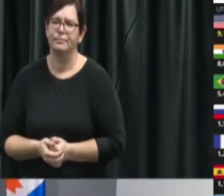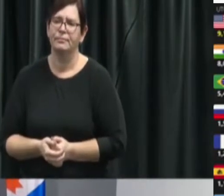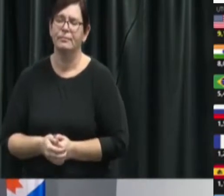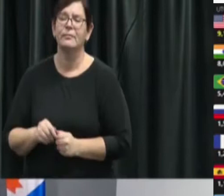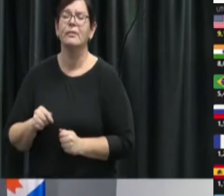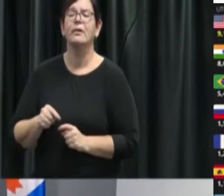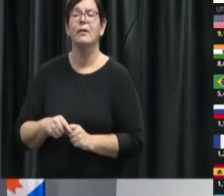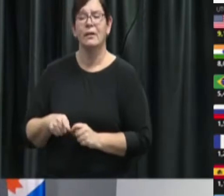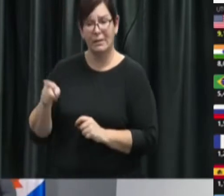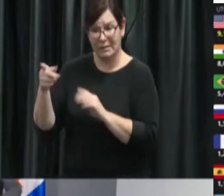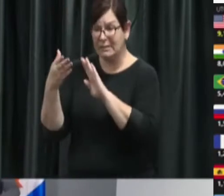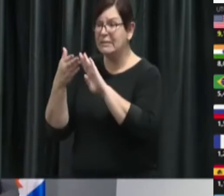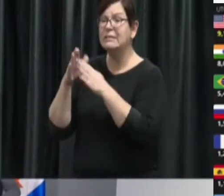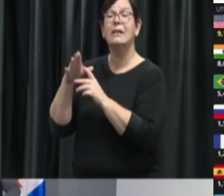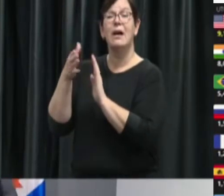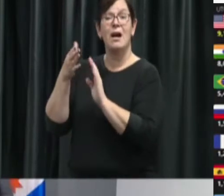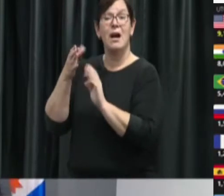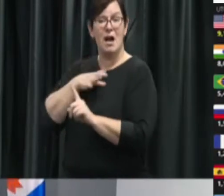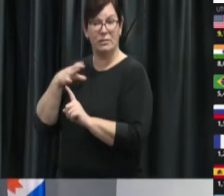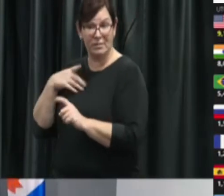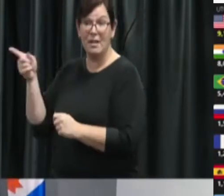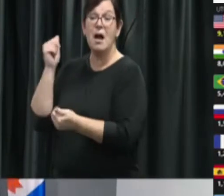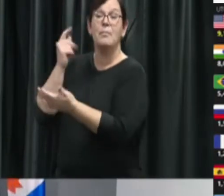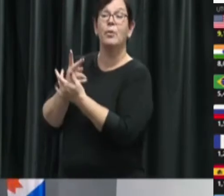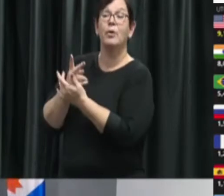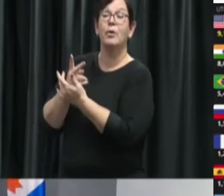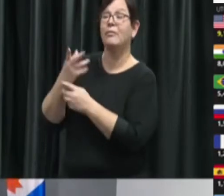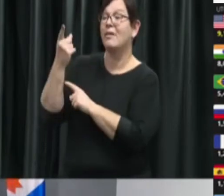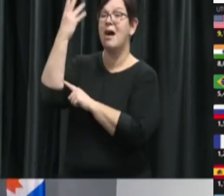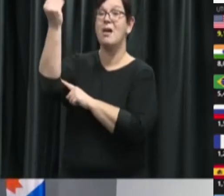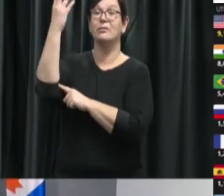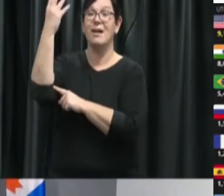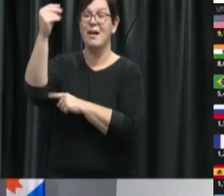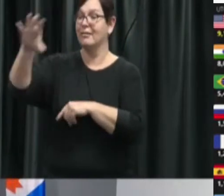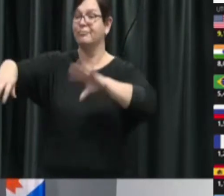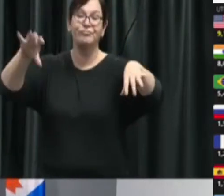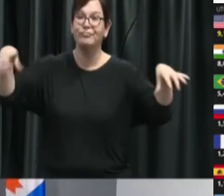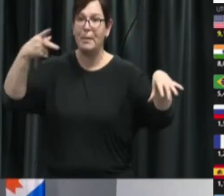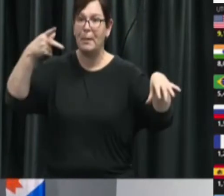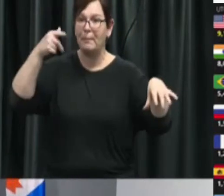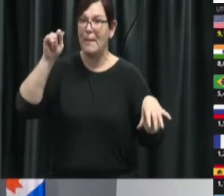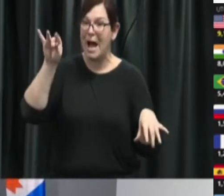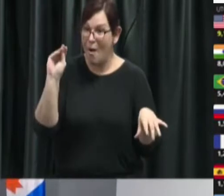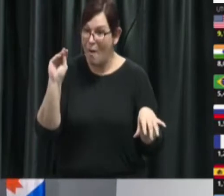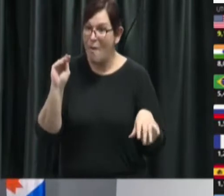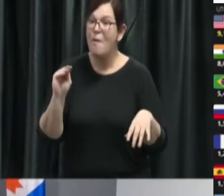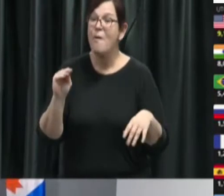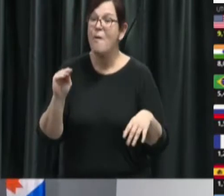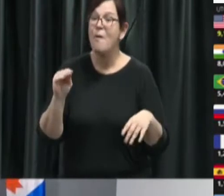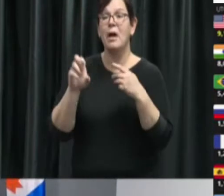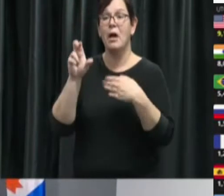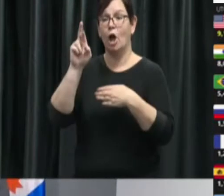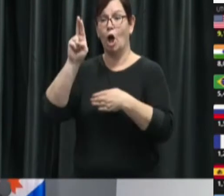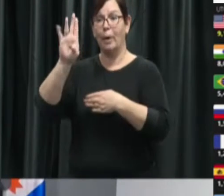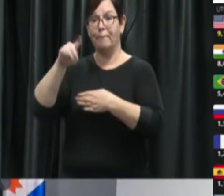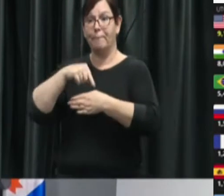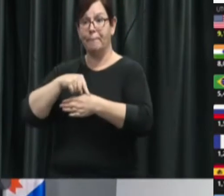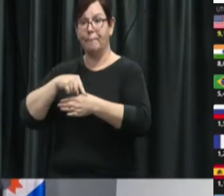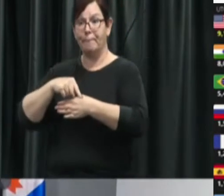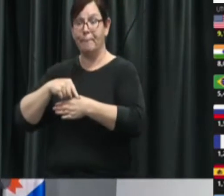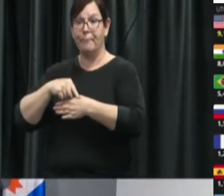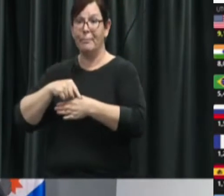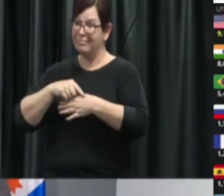patio season to support local restaurants, curbside patios will still have to close due to snow removal necessity. How are these businesses being